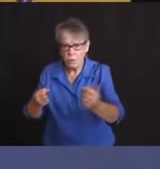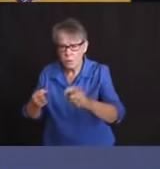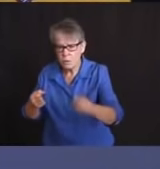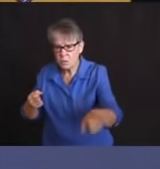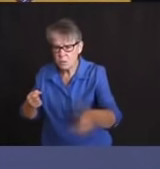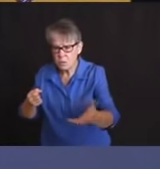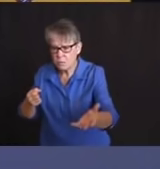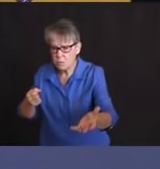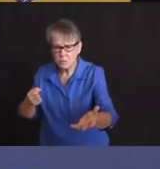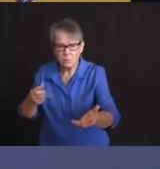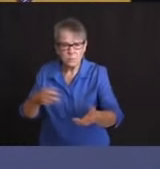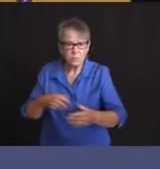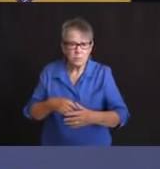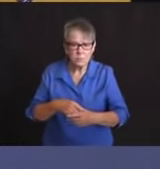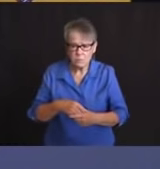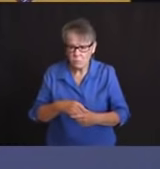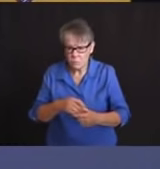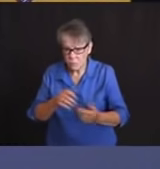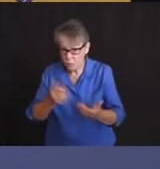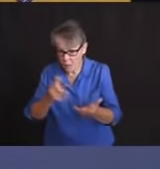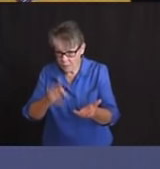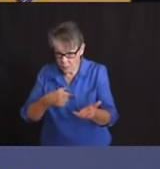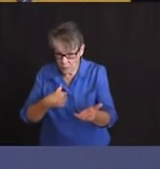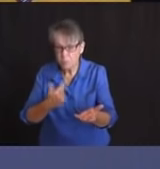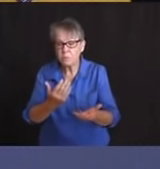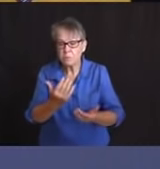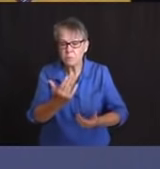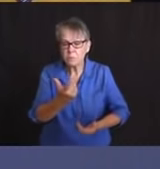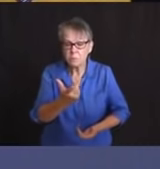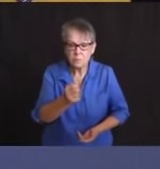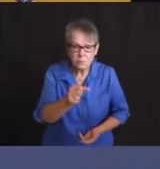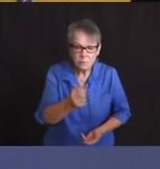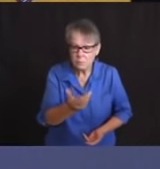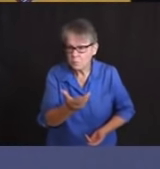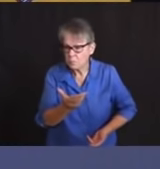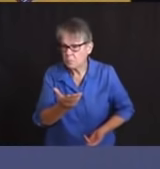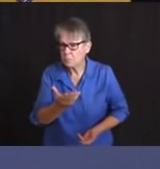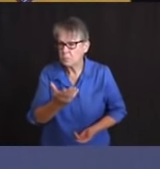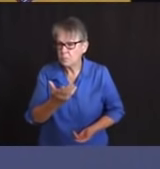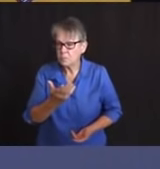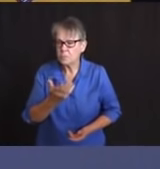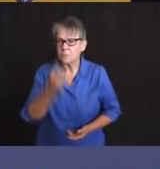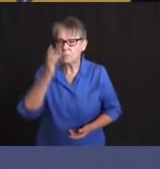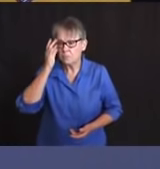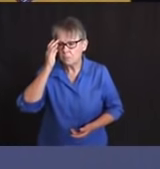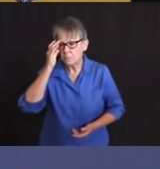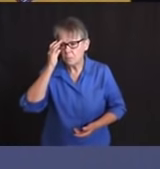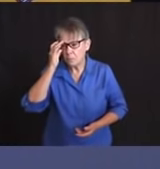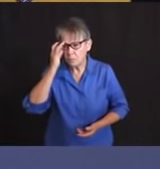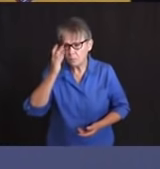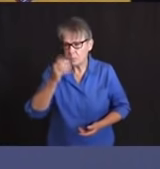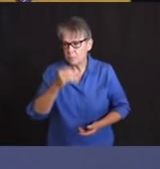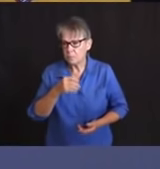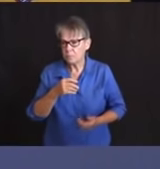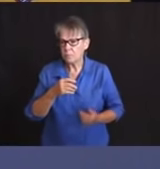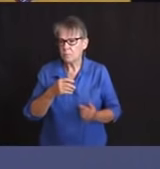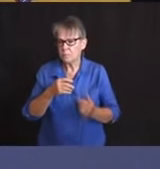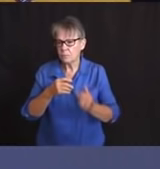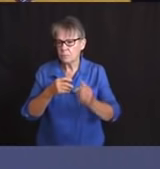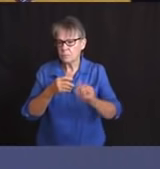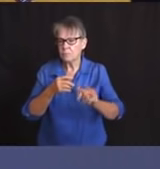no. Sorry. What is the penalty or punishment for violating the governor's eviction executive